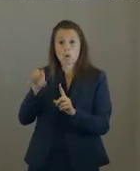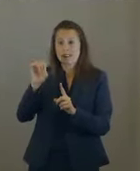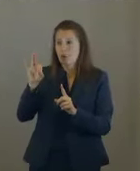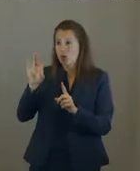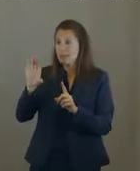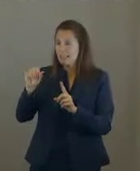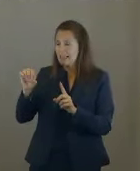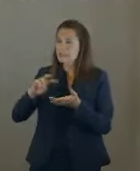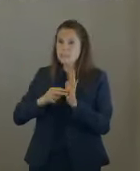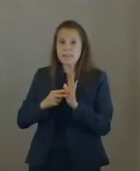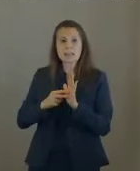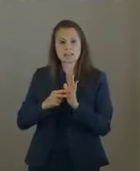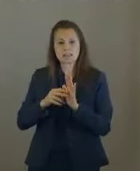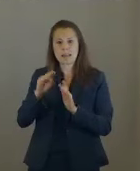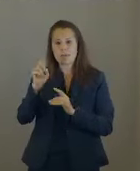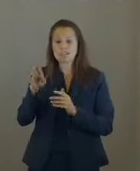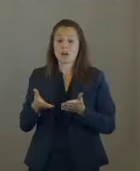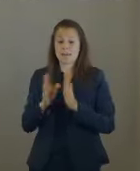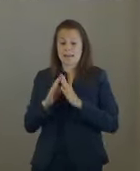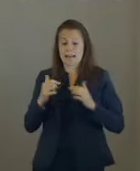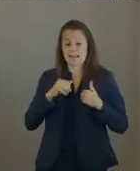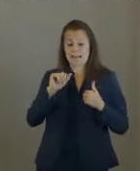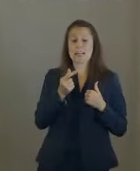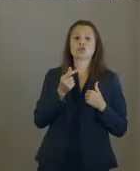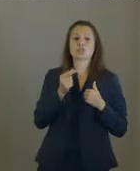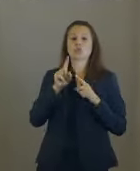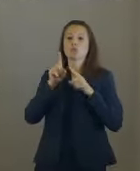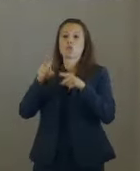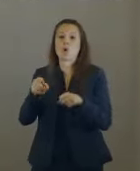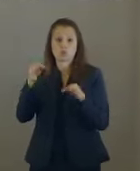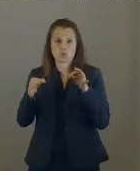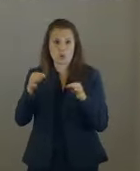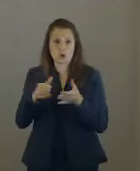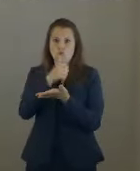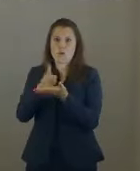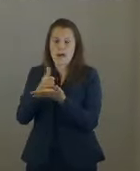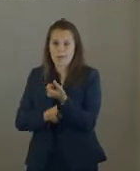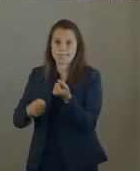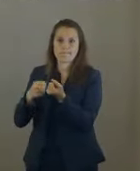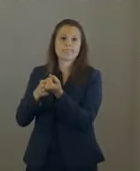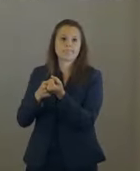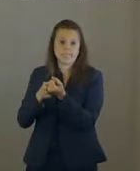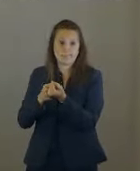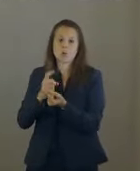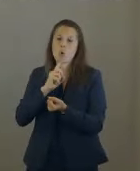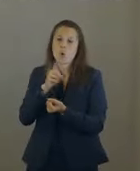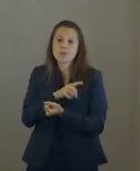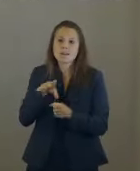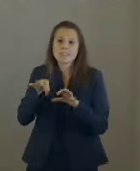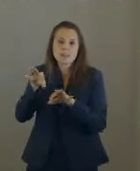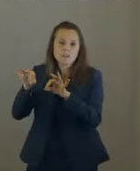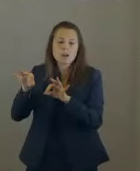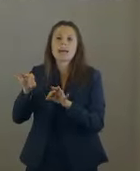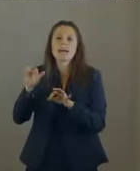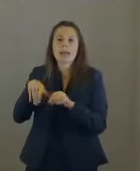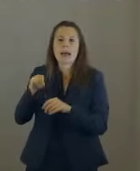where the department has asked the Attorney General's office to go to court to help enforce orders of discovery that